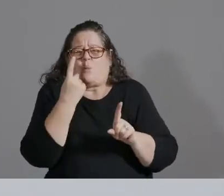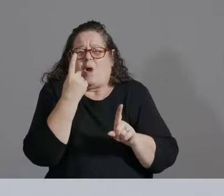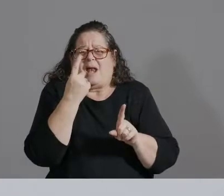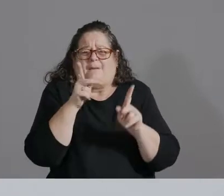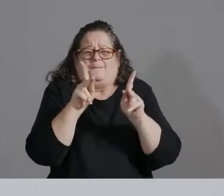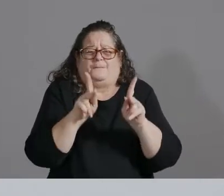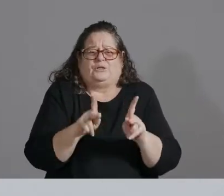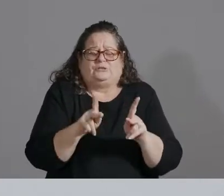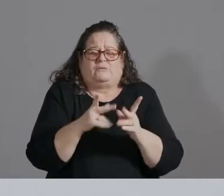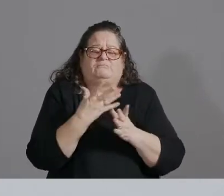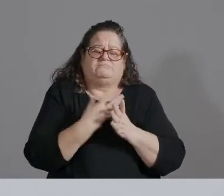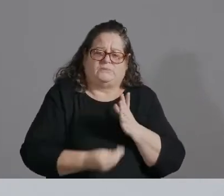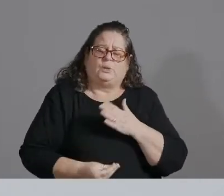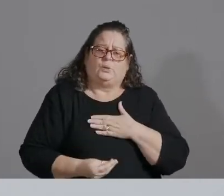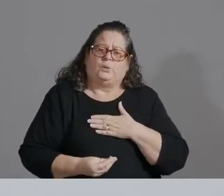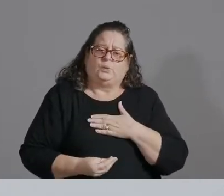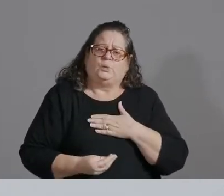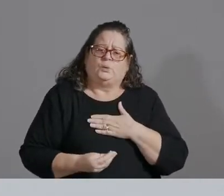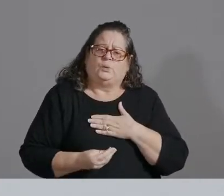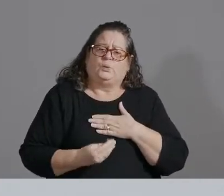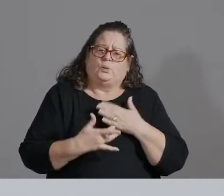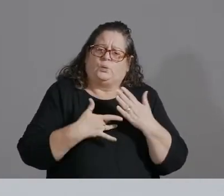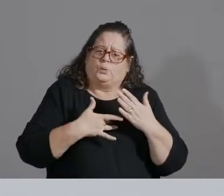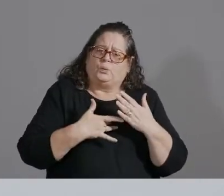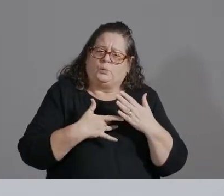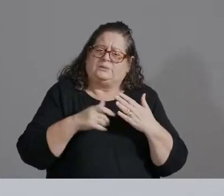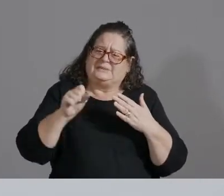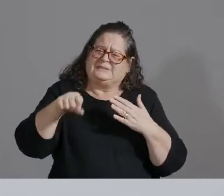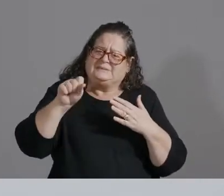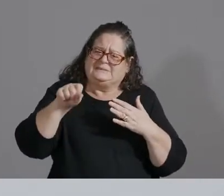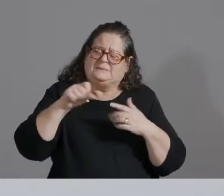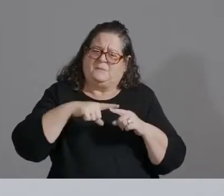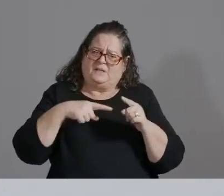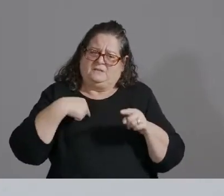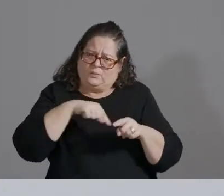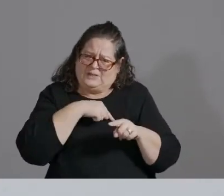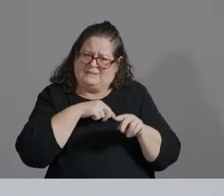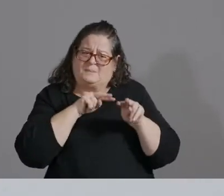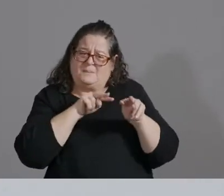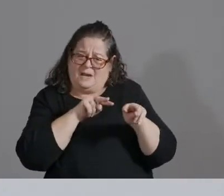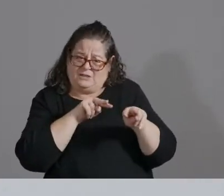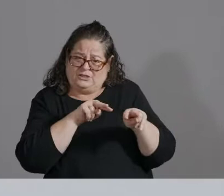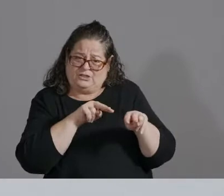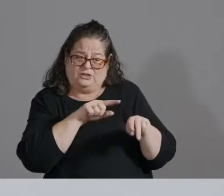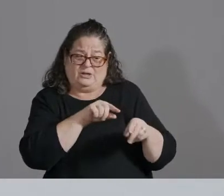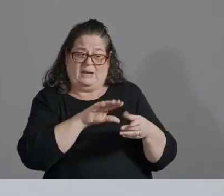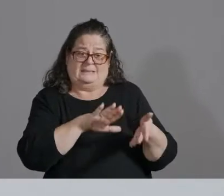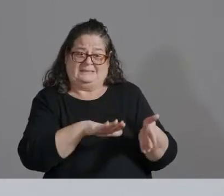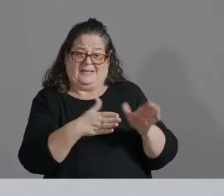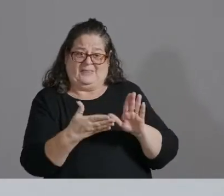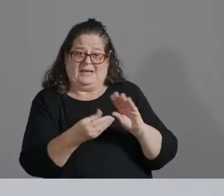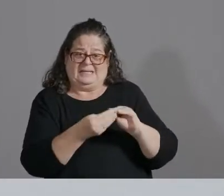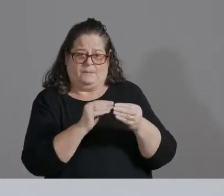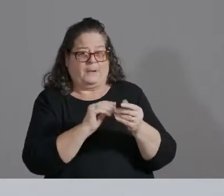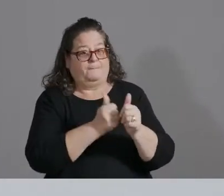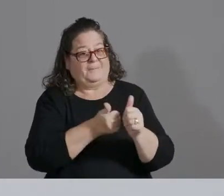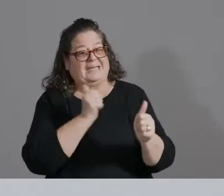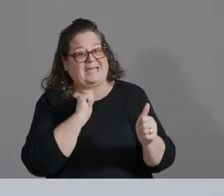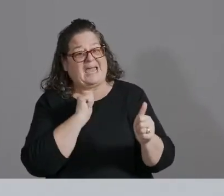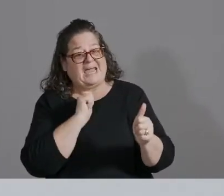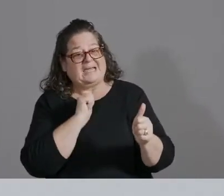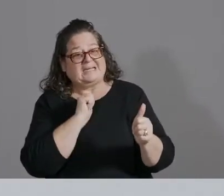and continue to monitor. We know that the death data lags behind, and so we will probably continue to see deaths for a